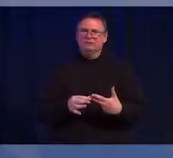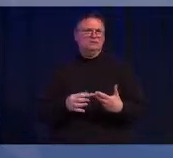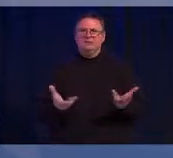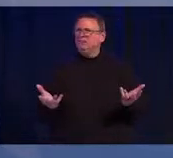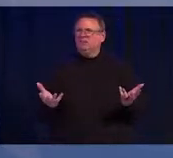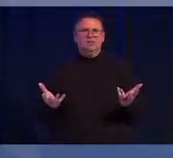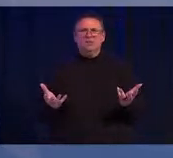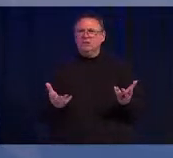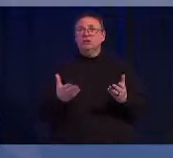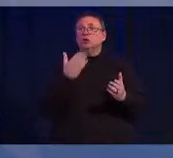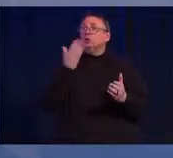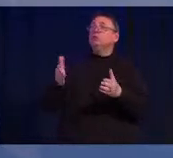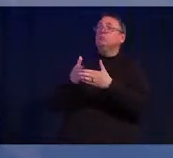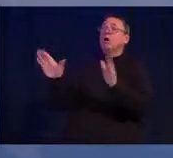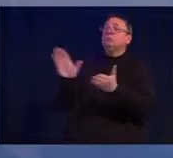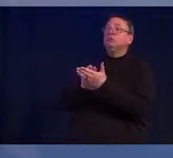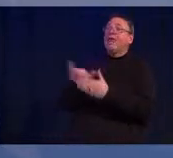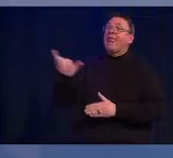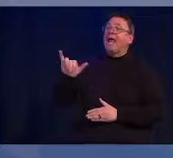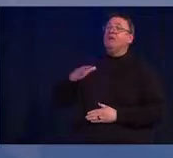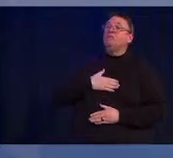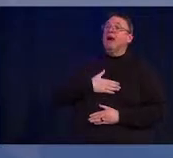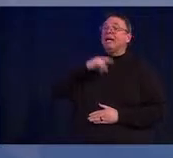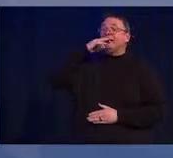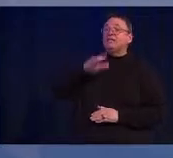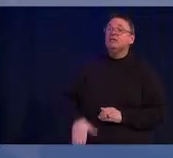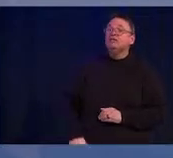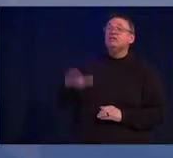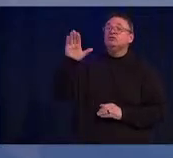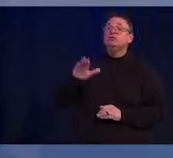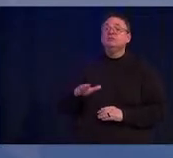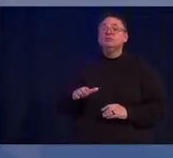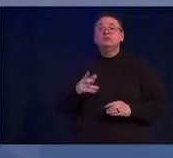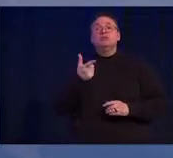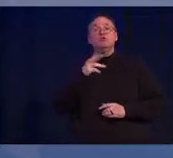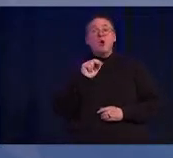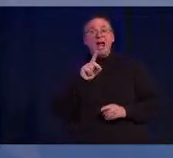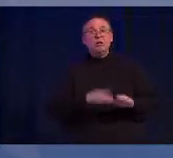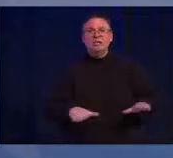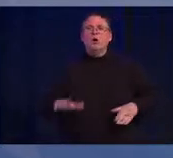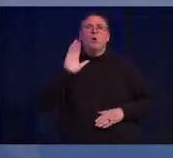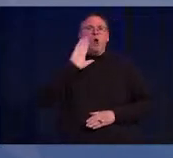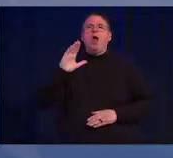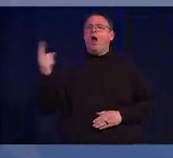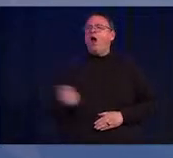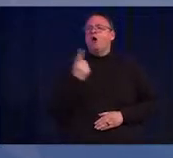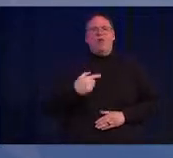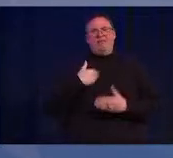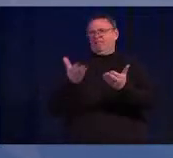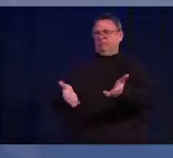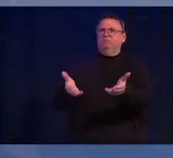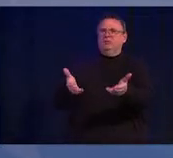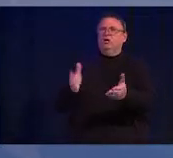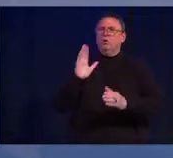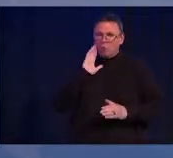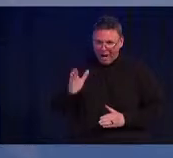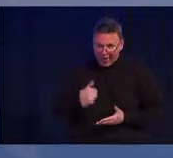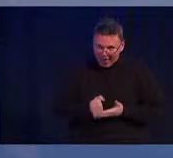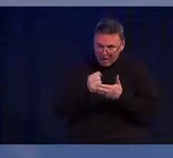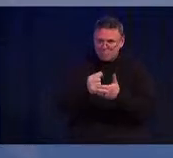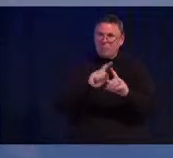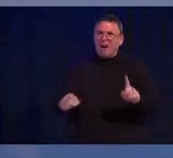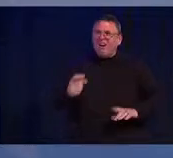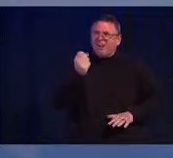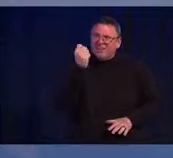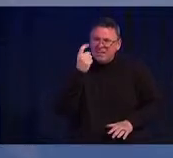public school systems like my kids went to and my grandkids and myself will always be there, and they'll be enabled, but it's got to be